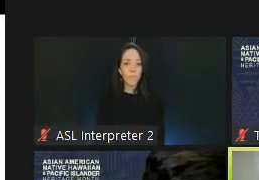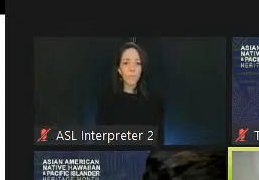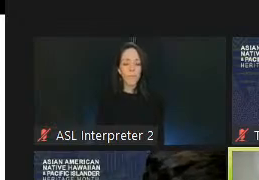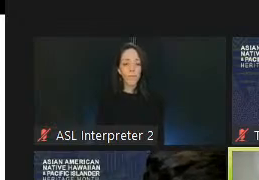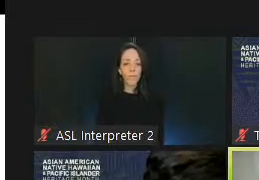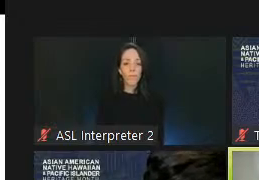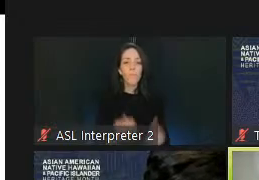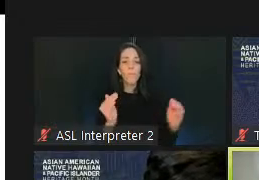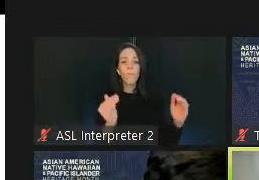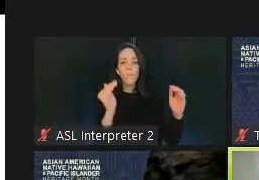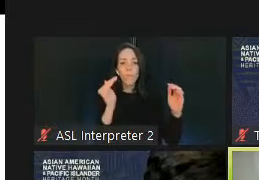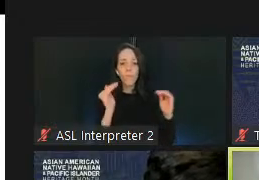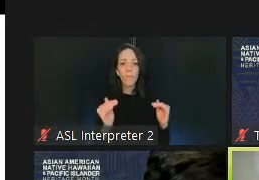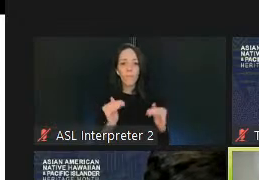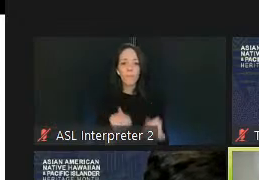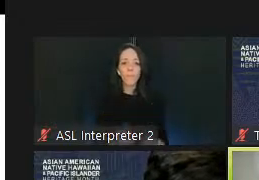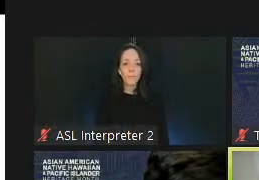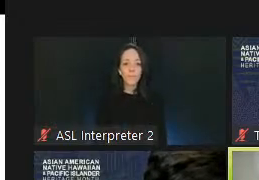Next slide, please.